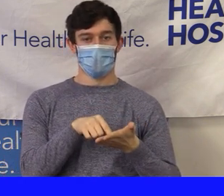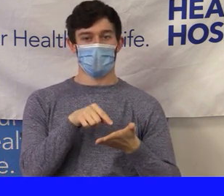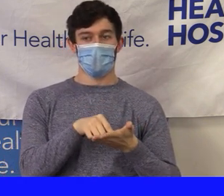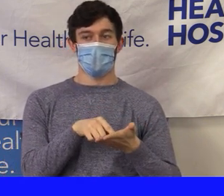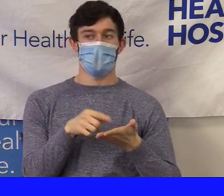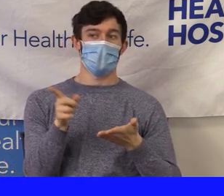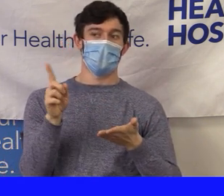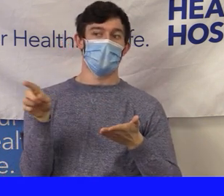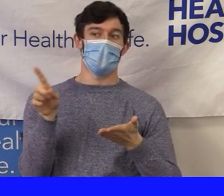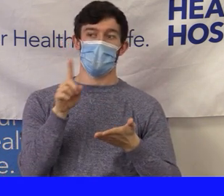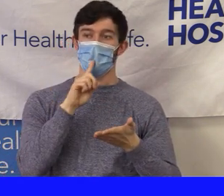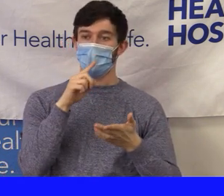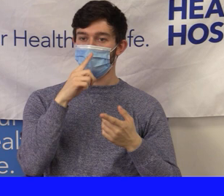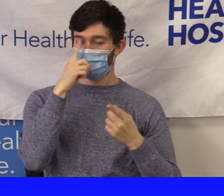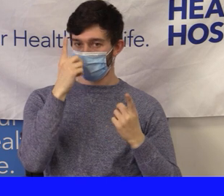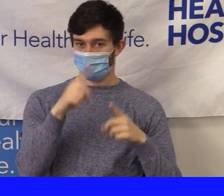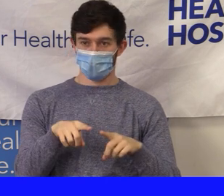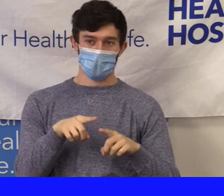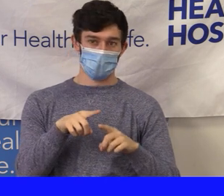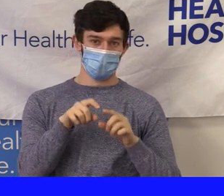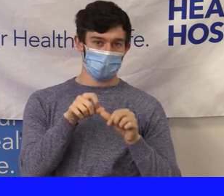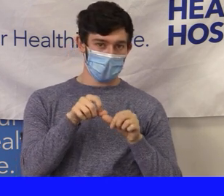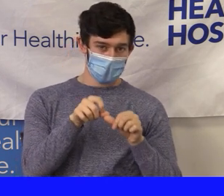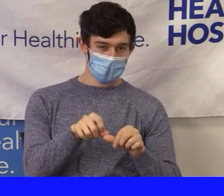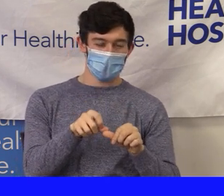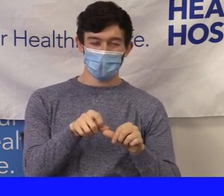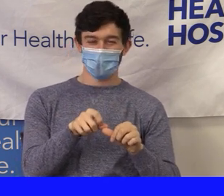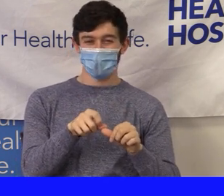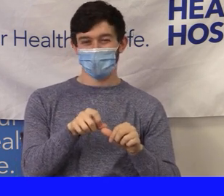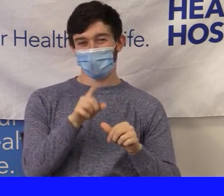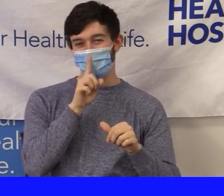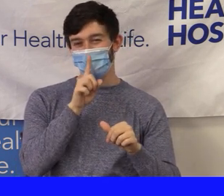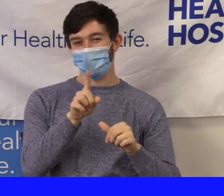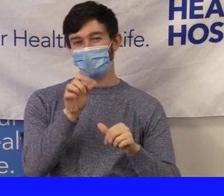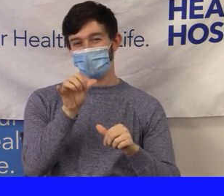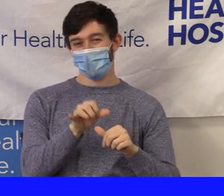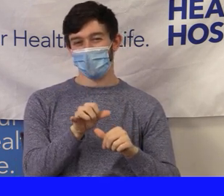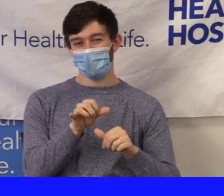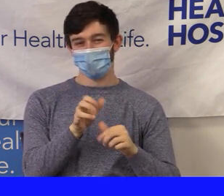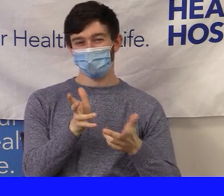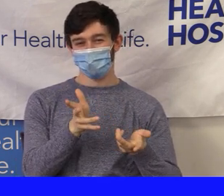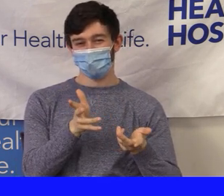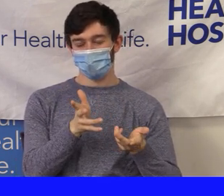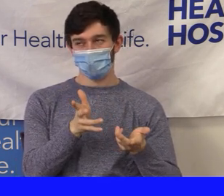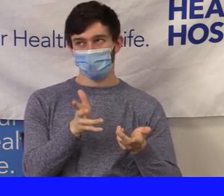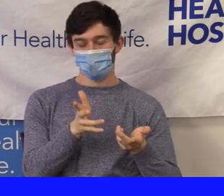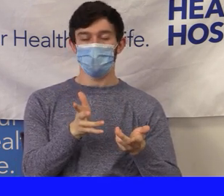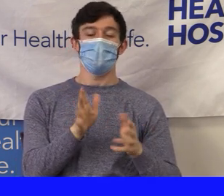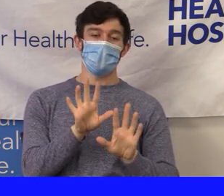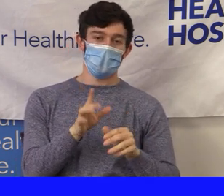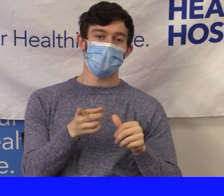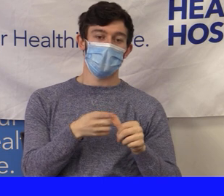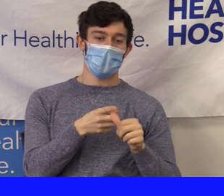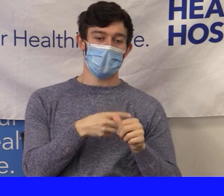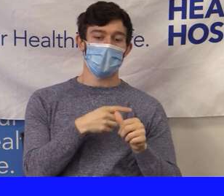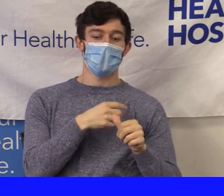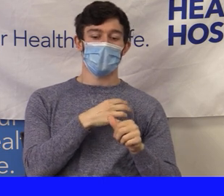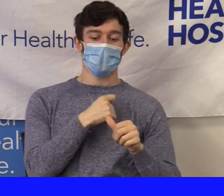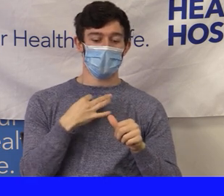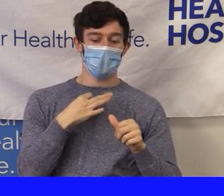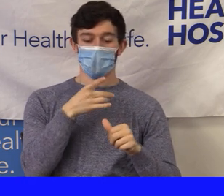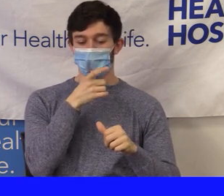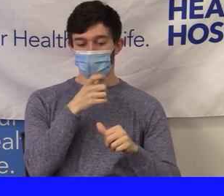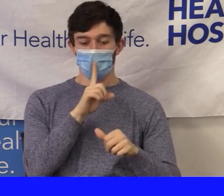are agreeing to maintain, is that, well, first, the staff that are employed